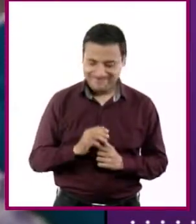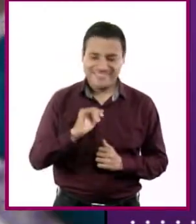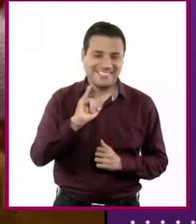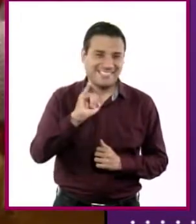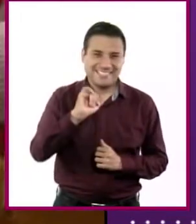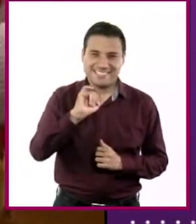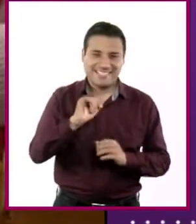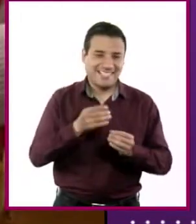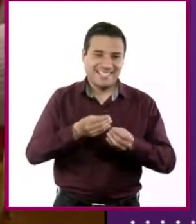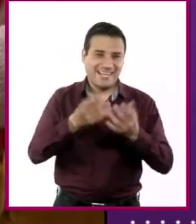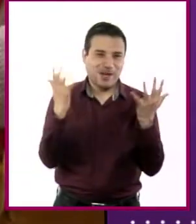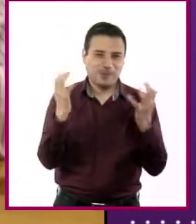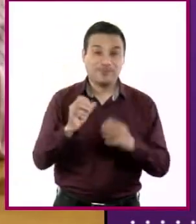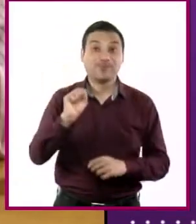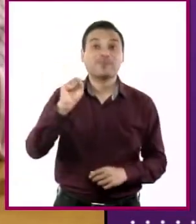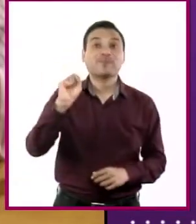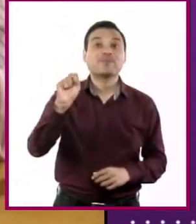dear.